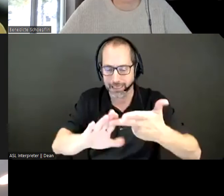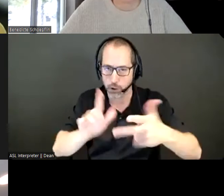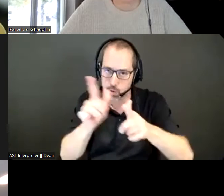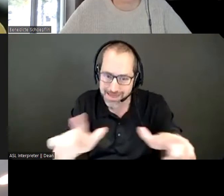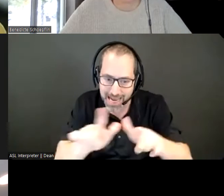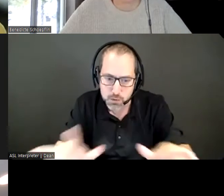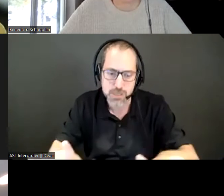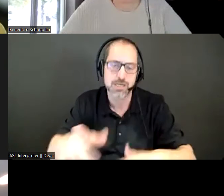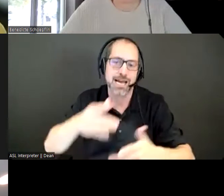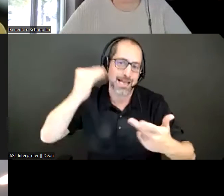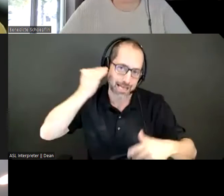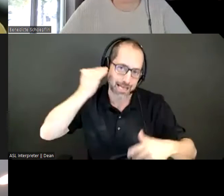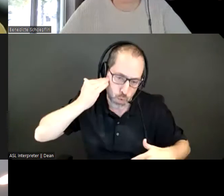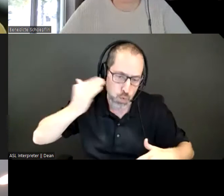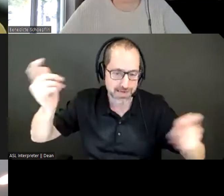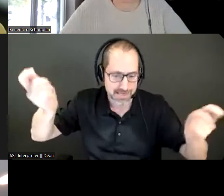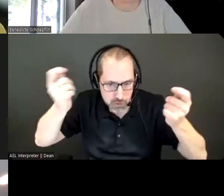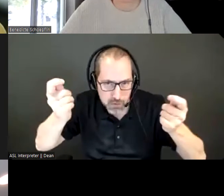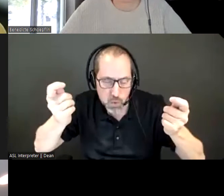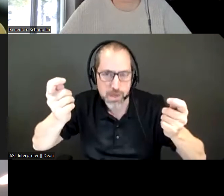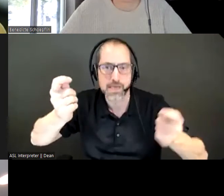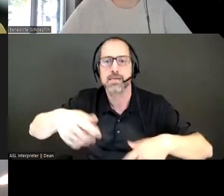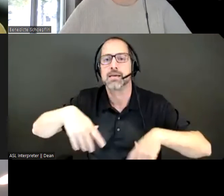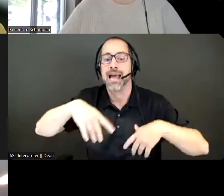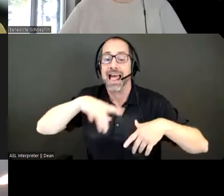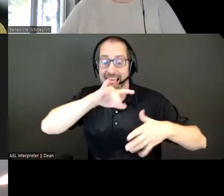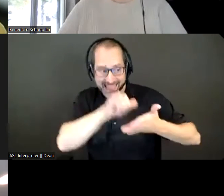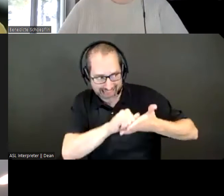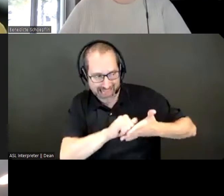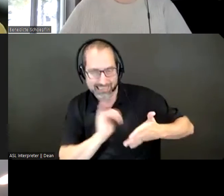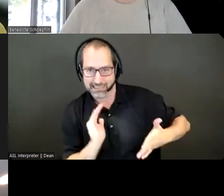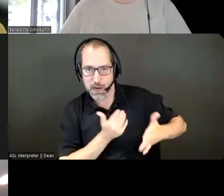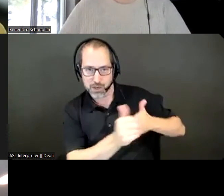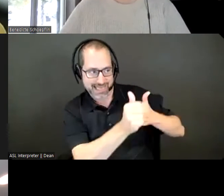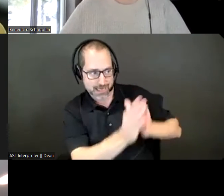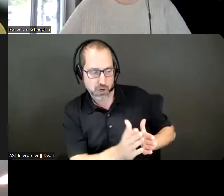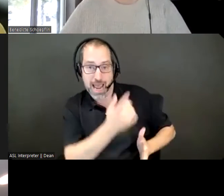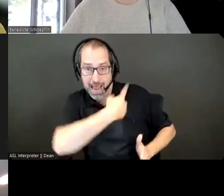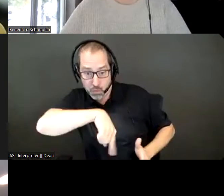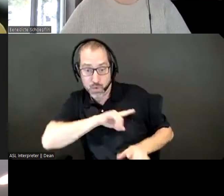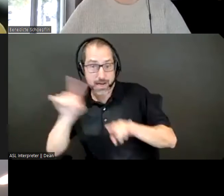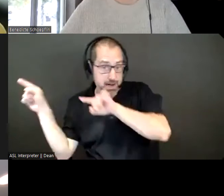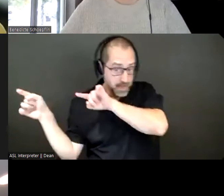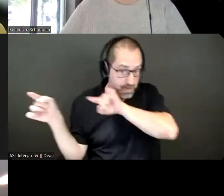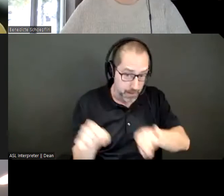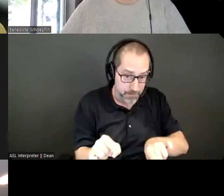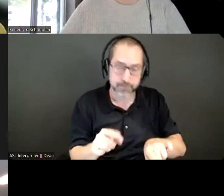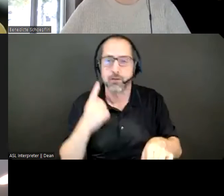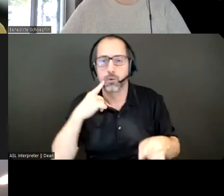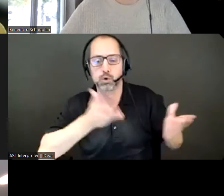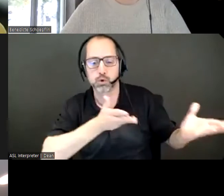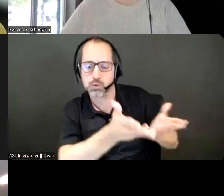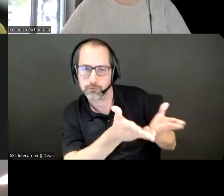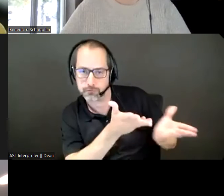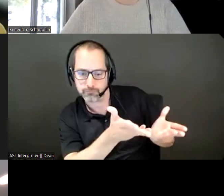ceremonies. Those are the folks that are our leaders. And, we're just there to, serve there and help to really grow that